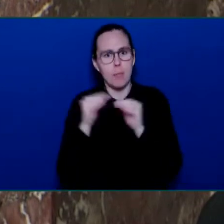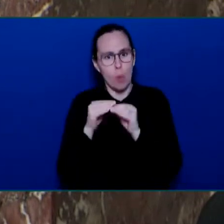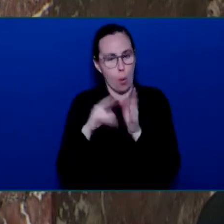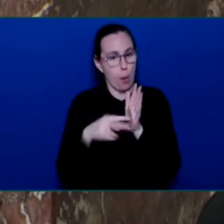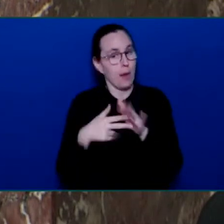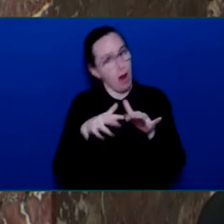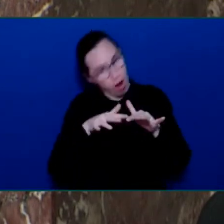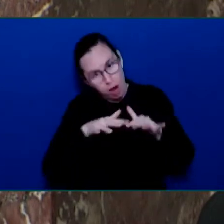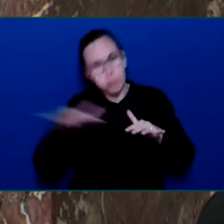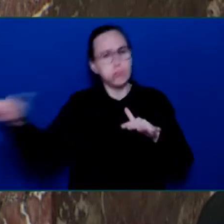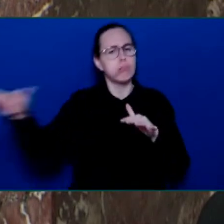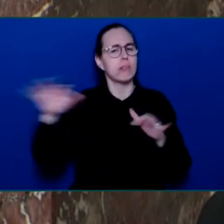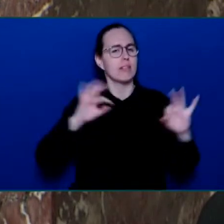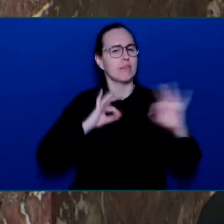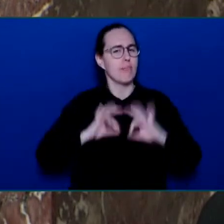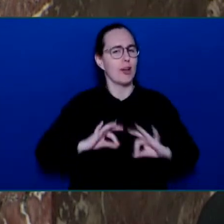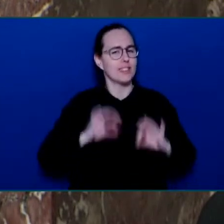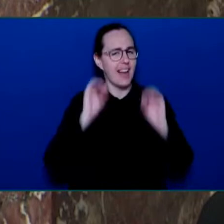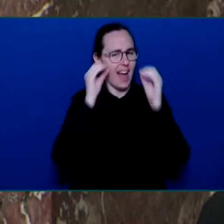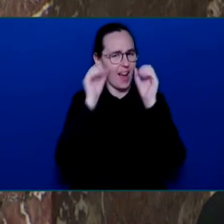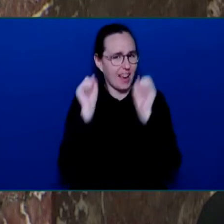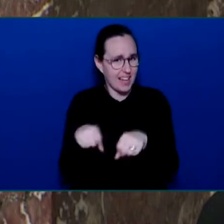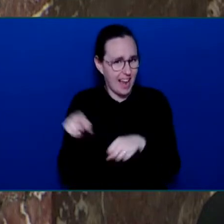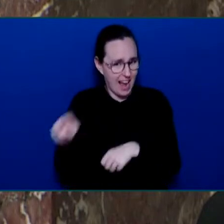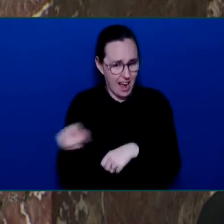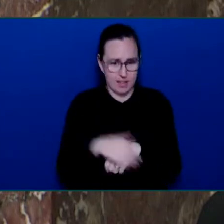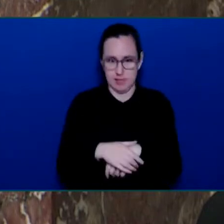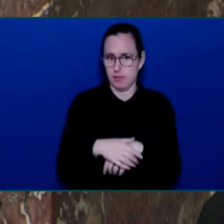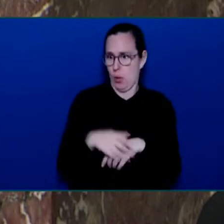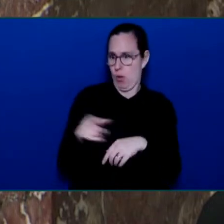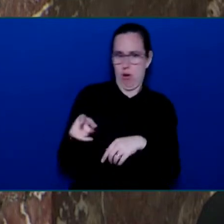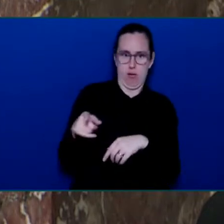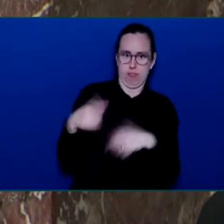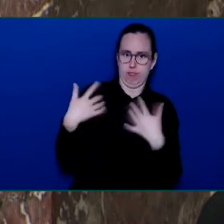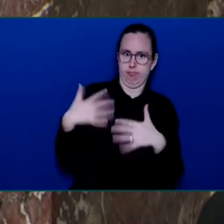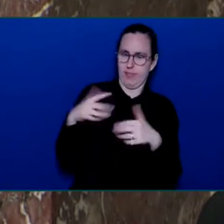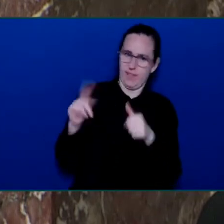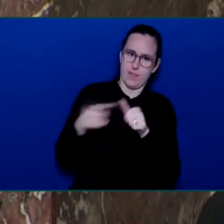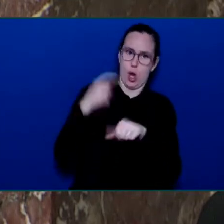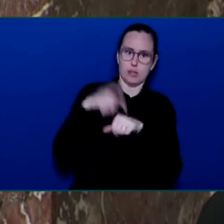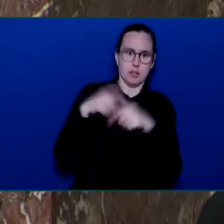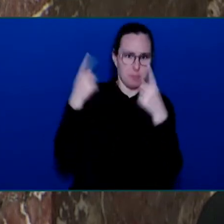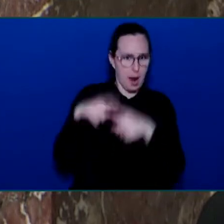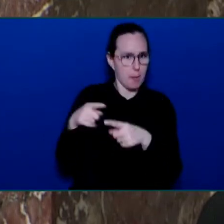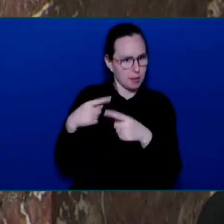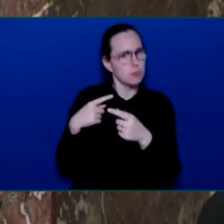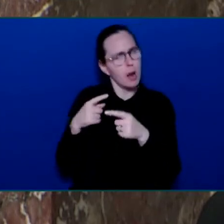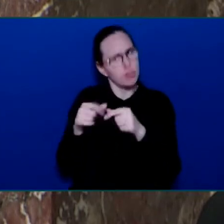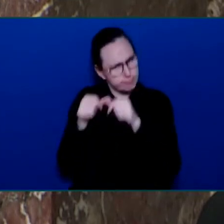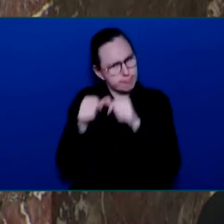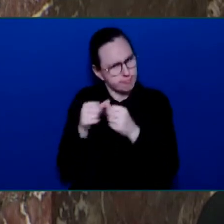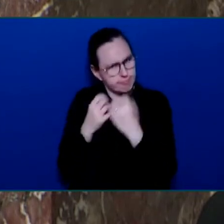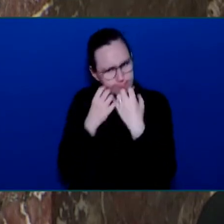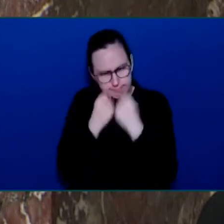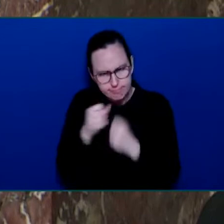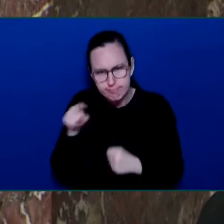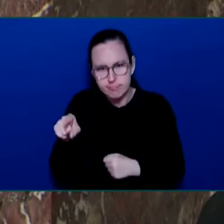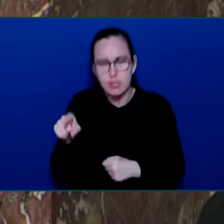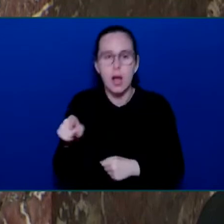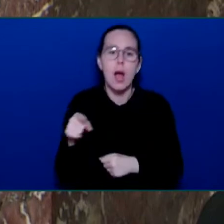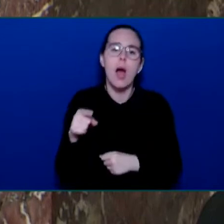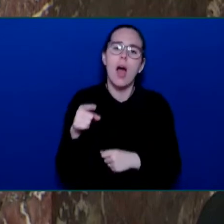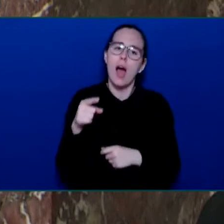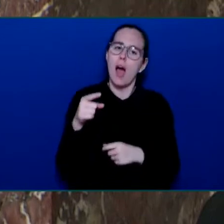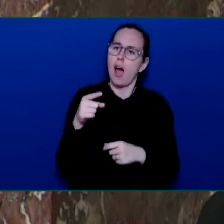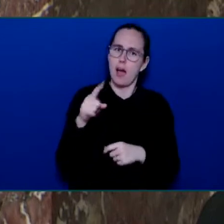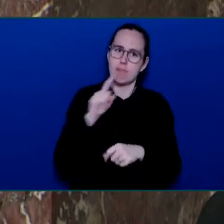the determination to keep doing it with our partners to make sure that owls are reintroduced successfully and breed in the wild on their own